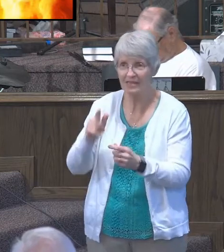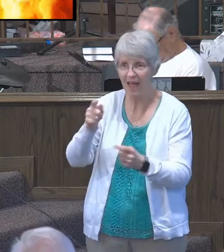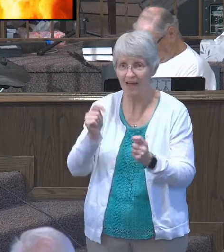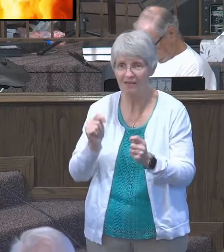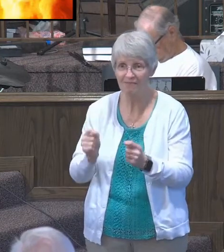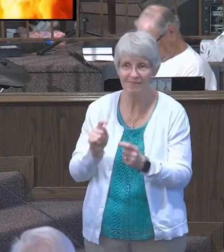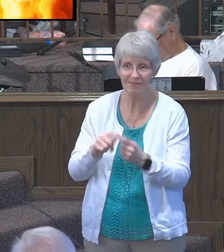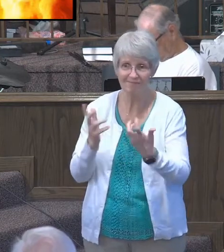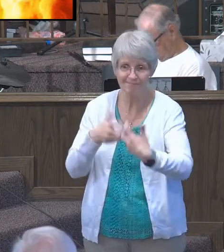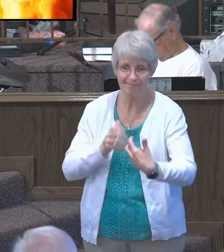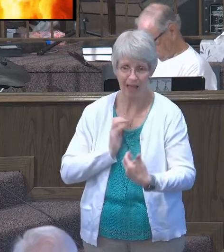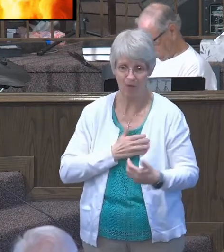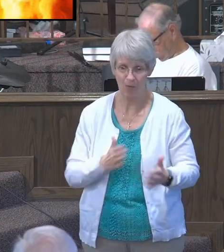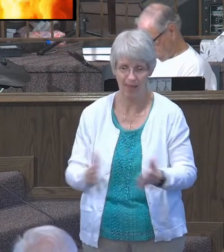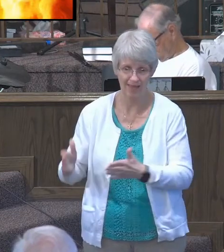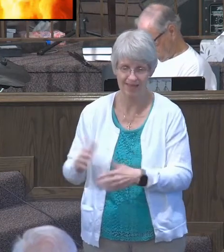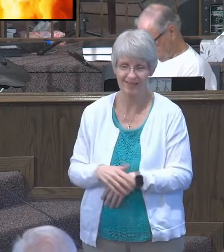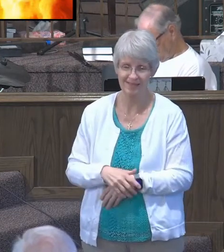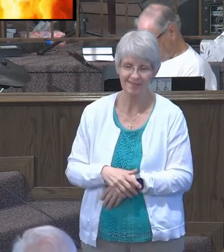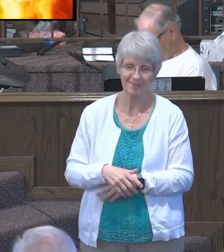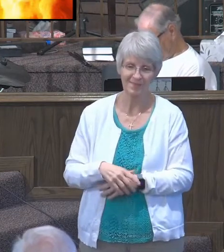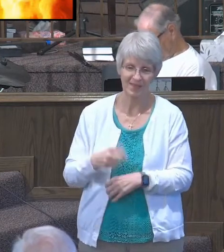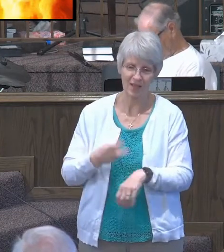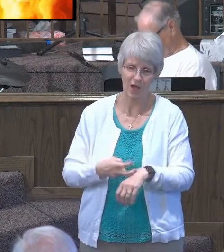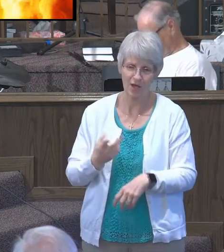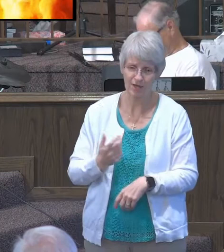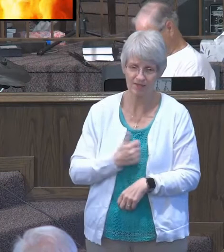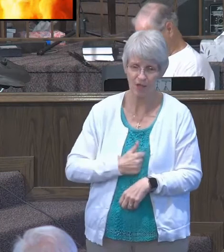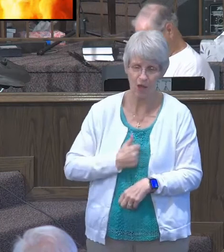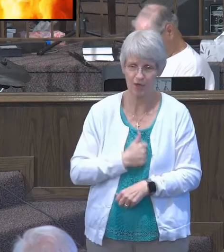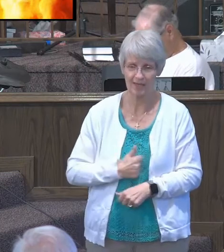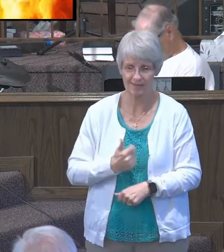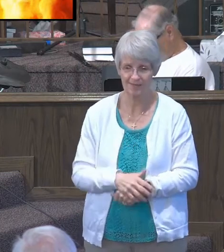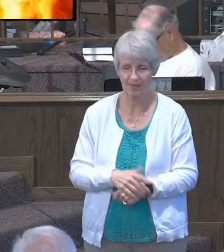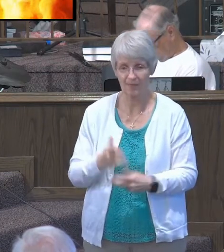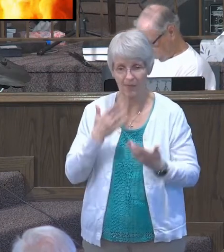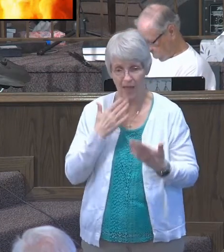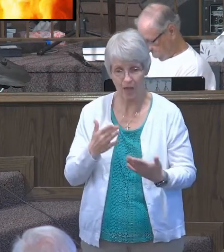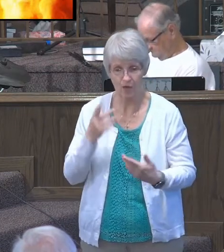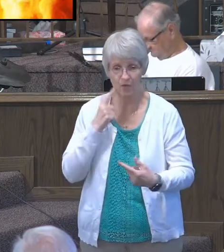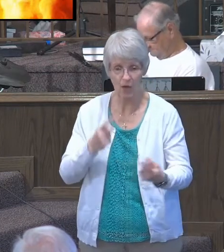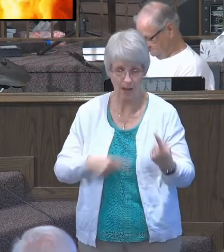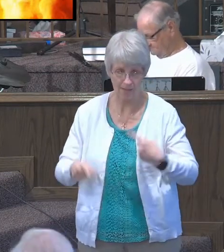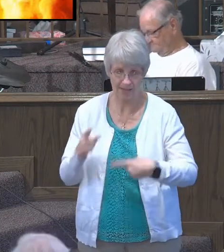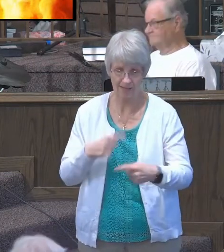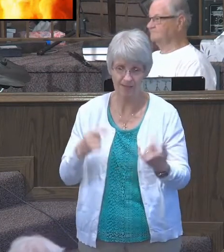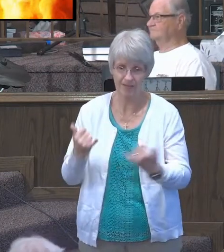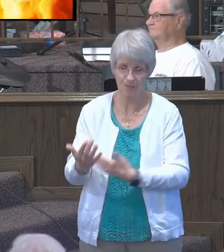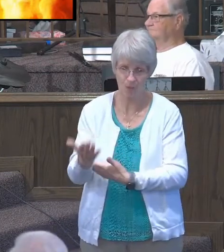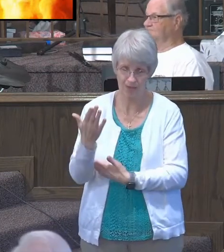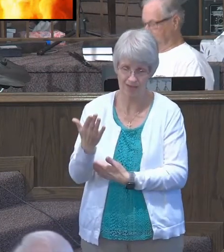work well for me, all right? We love you. Thank you for being here this morning in this gathering at